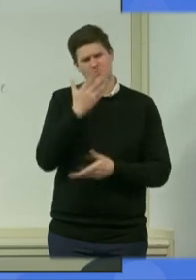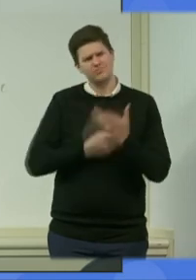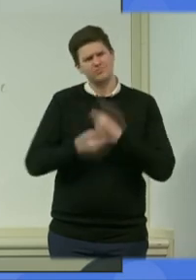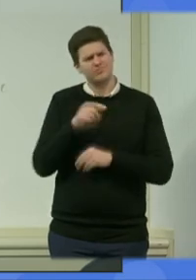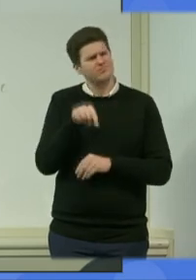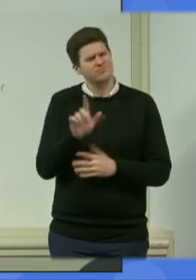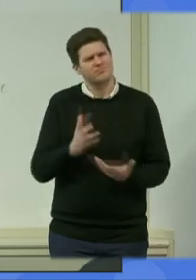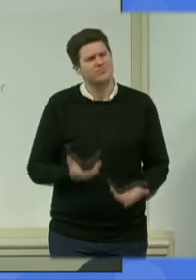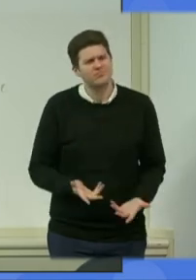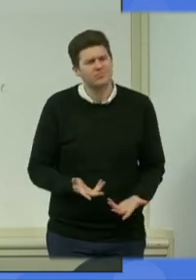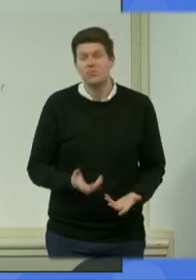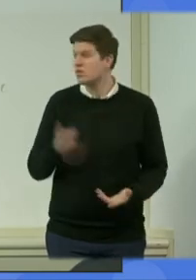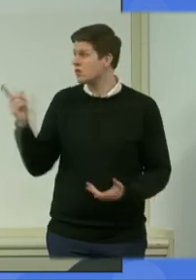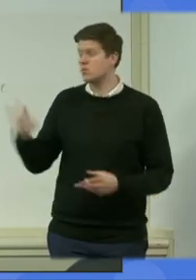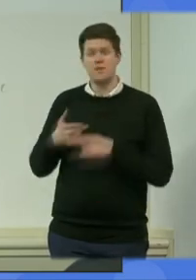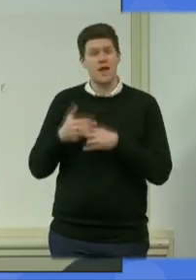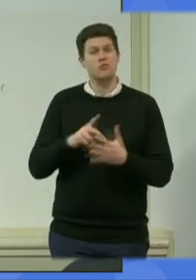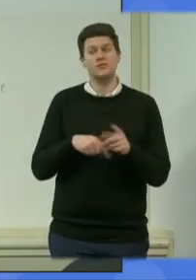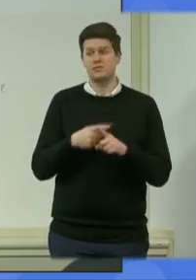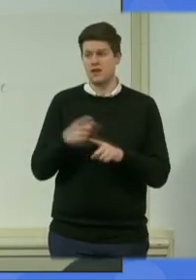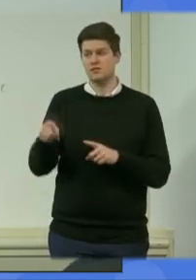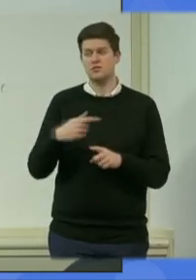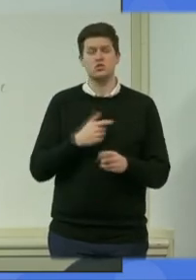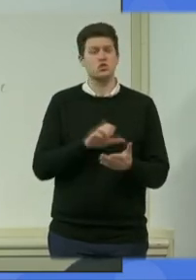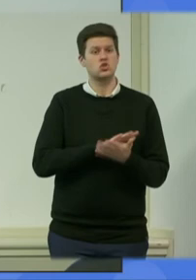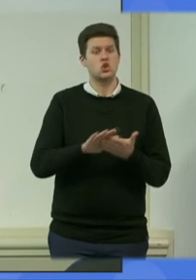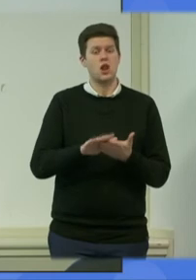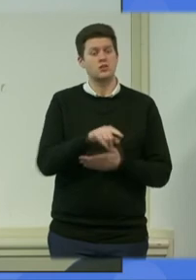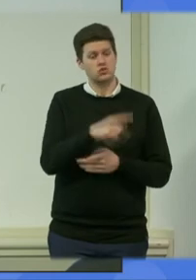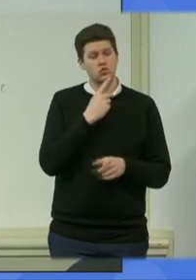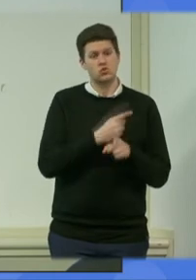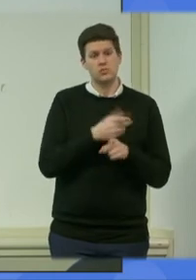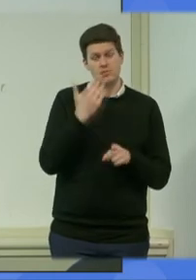inheritance tax? So the inheritance tax is the one that Charlotte mentioned in her presentation. So it's...